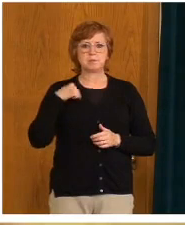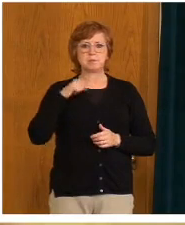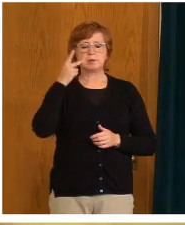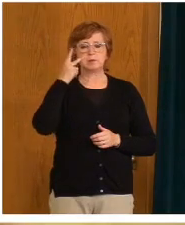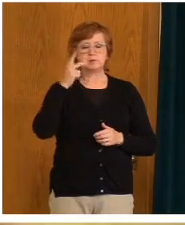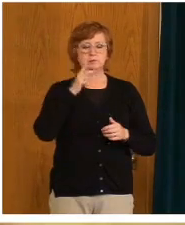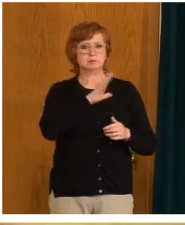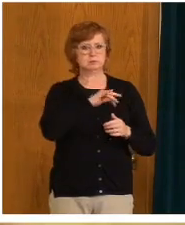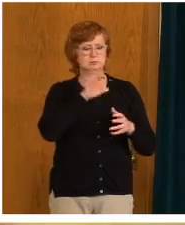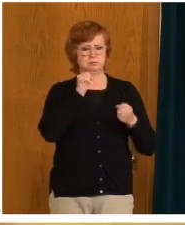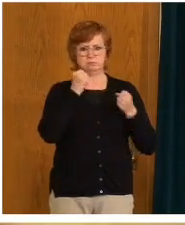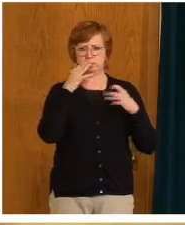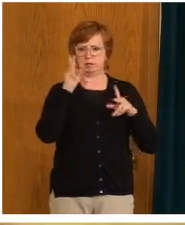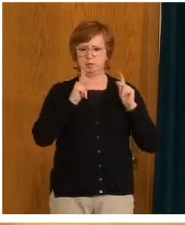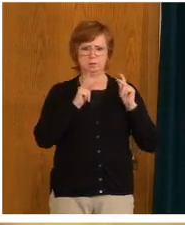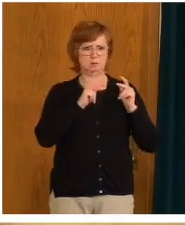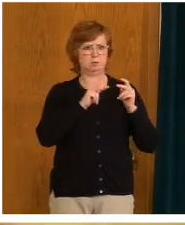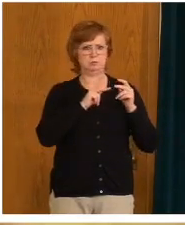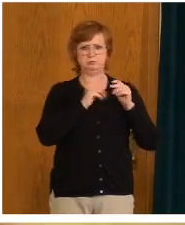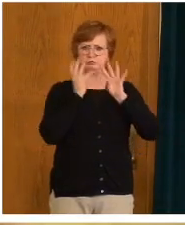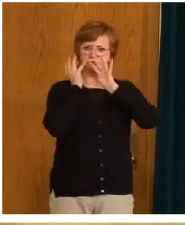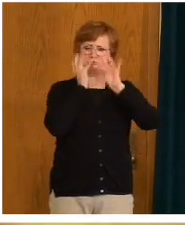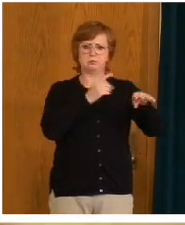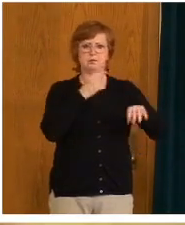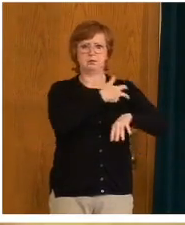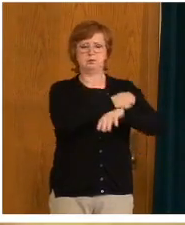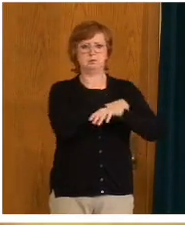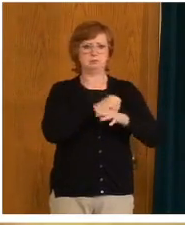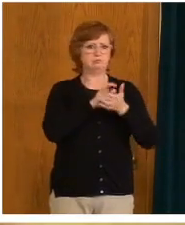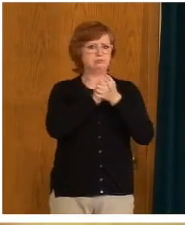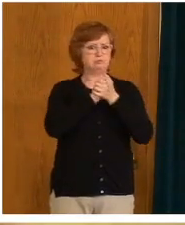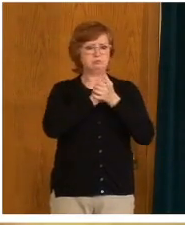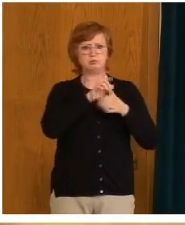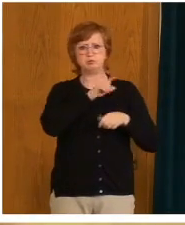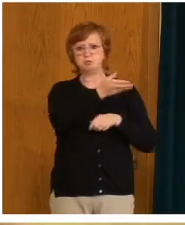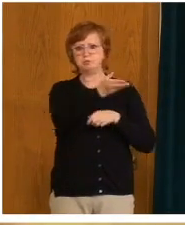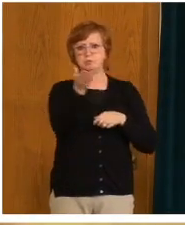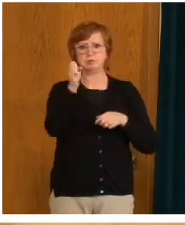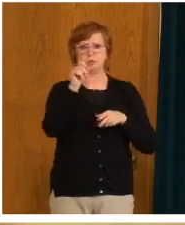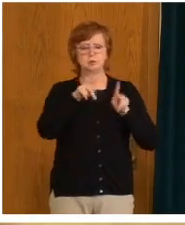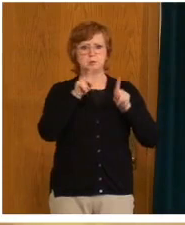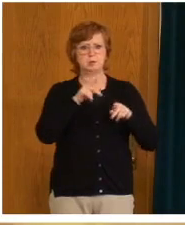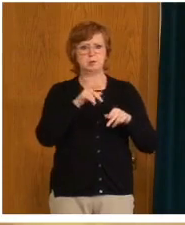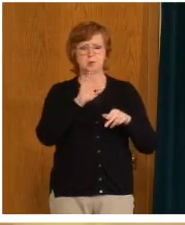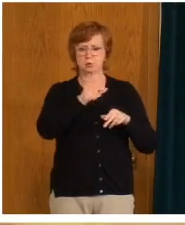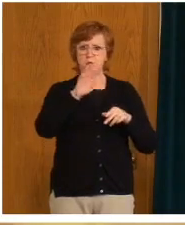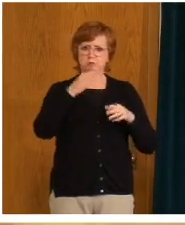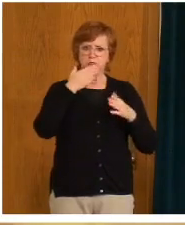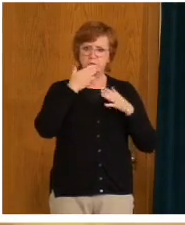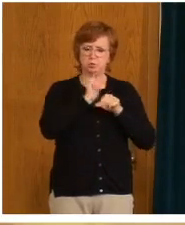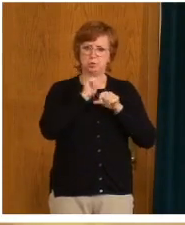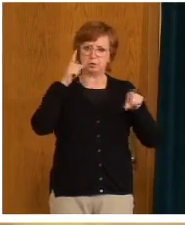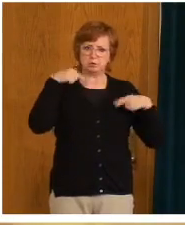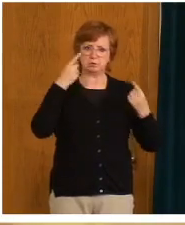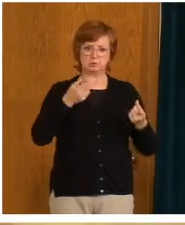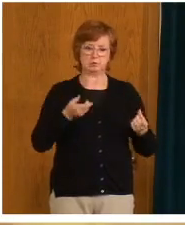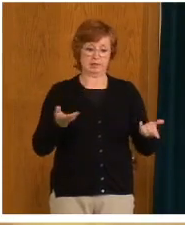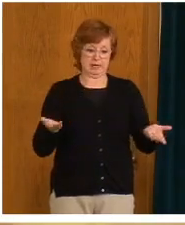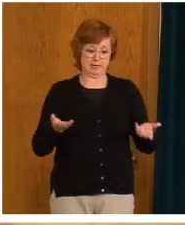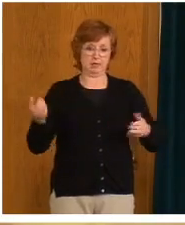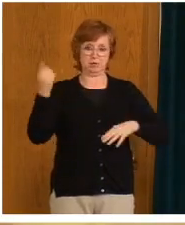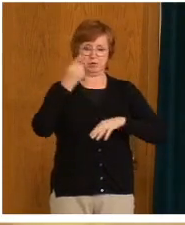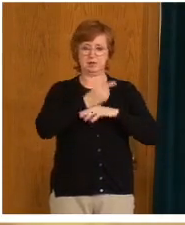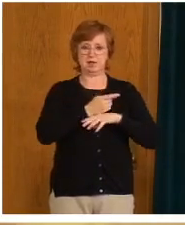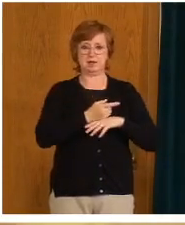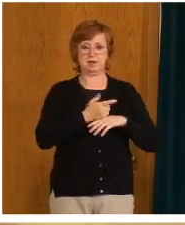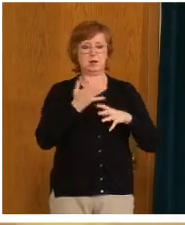the nation. So hats off to Saskatchewan people for what they've done. I think what you're seeing here today is an acknowledgement that we're